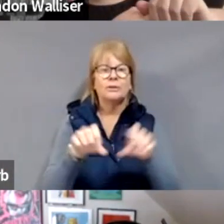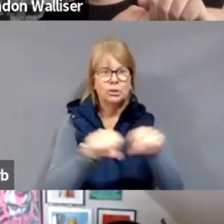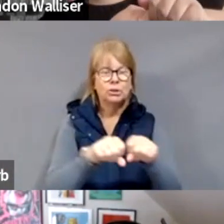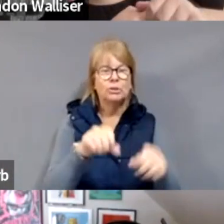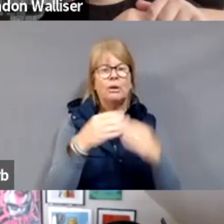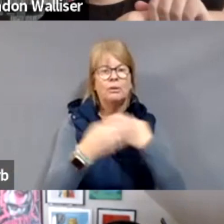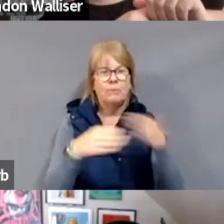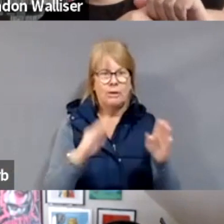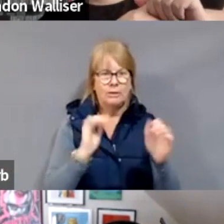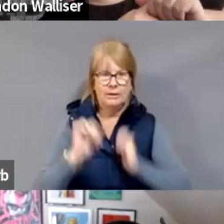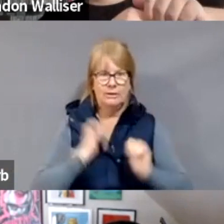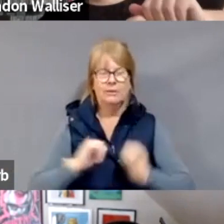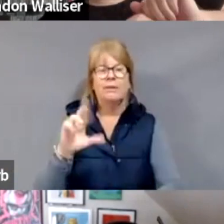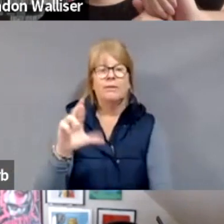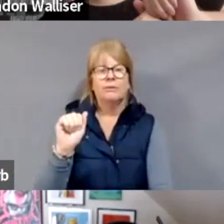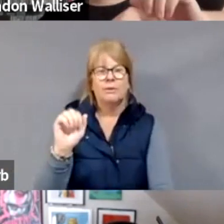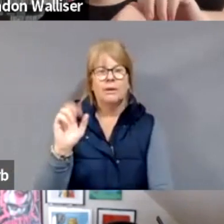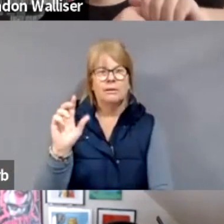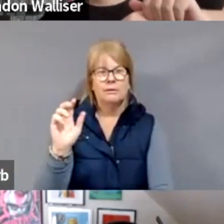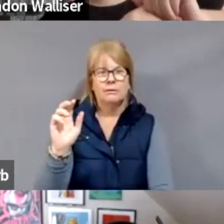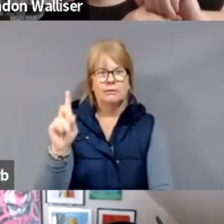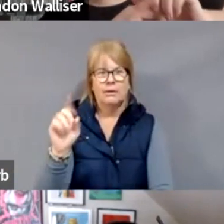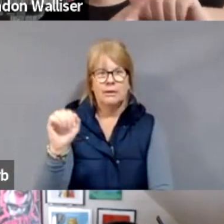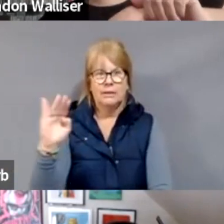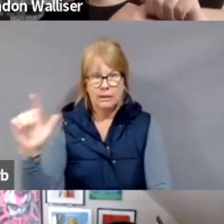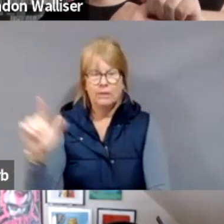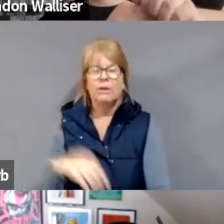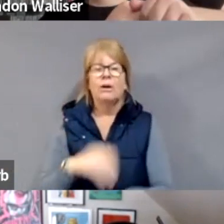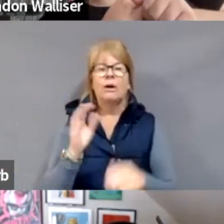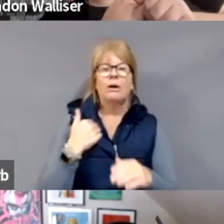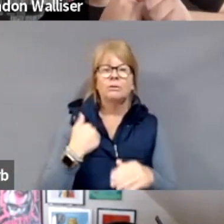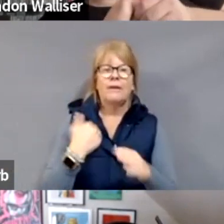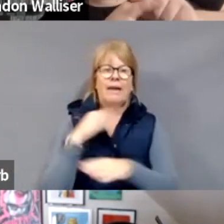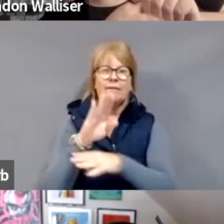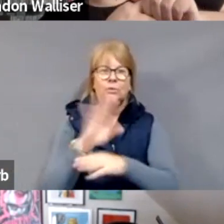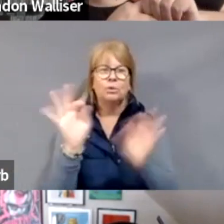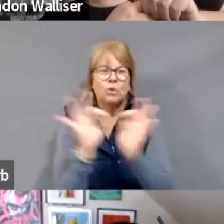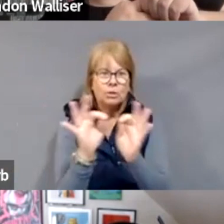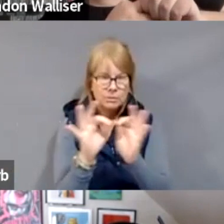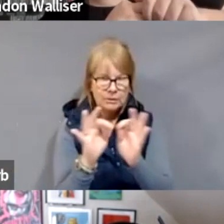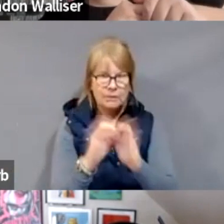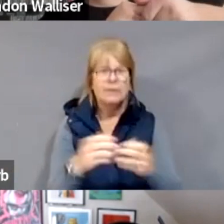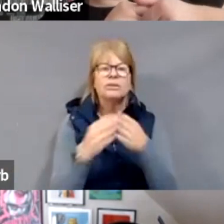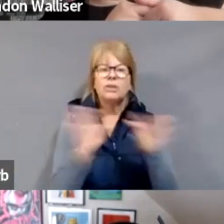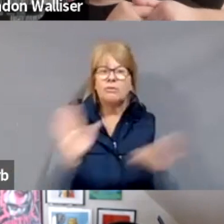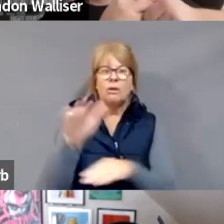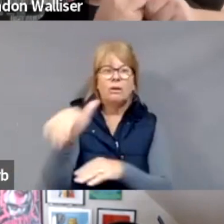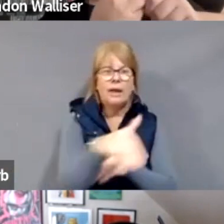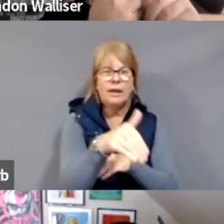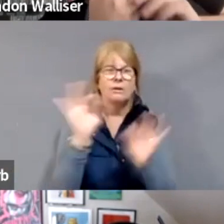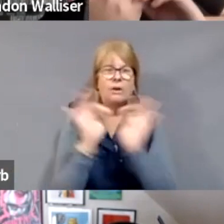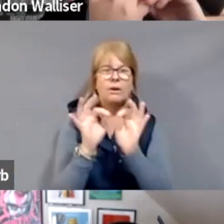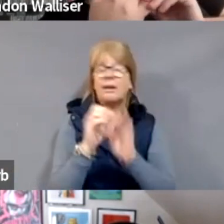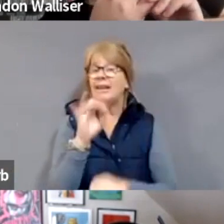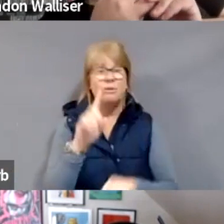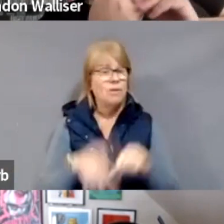Center. Stating there are pay what you will options for this show. There are matinee prices and there are general evening prices. And if you